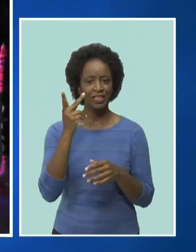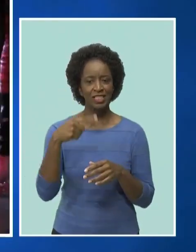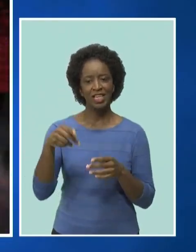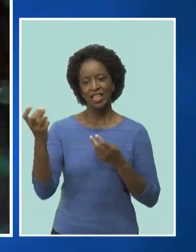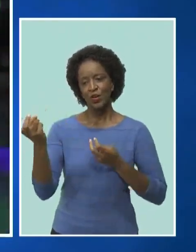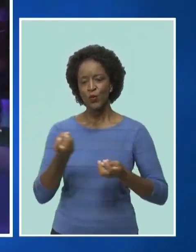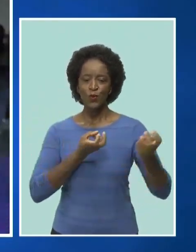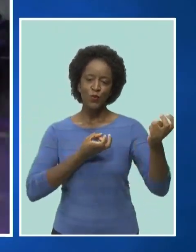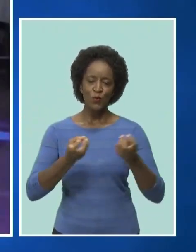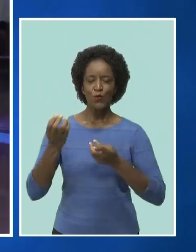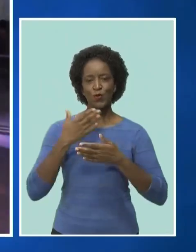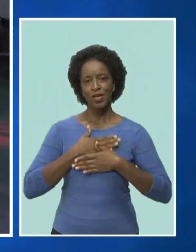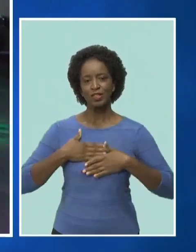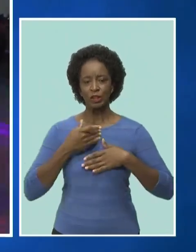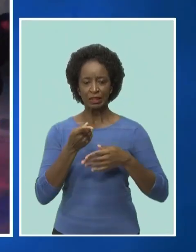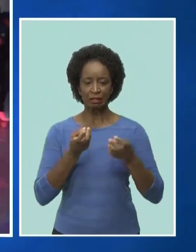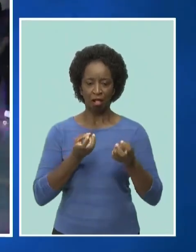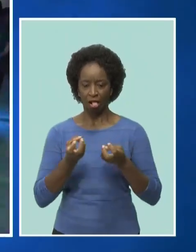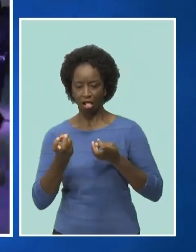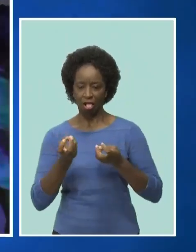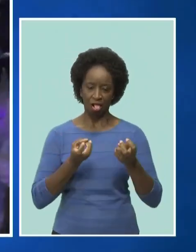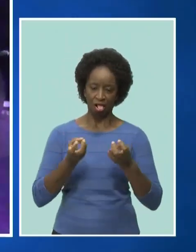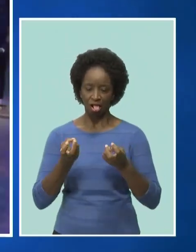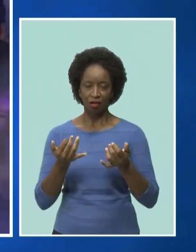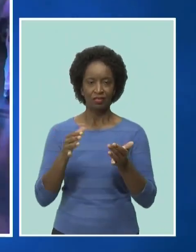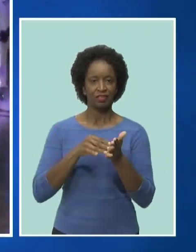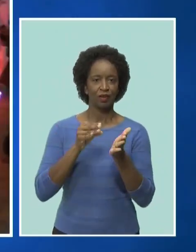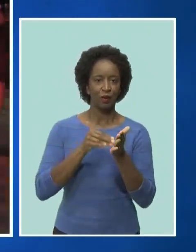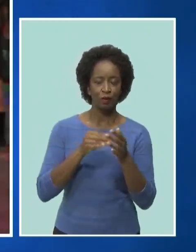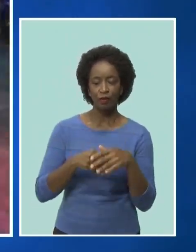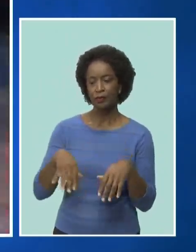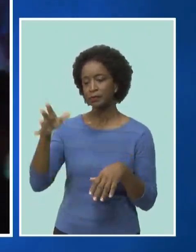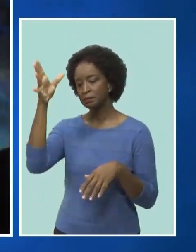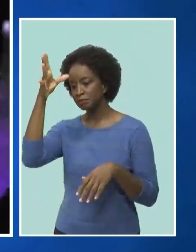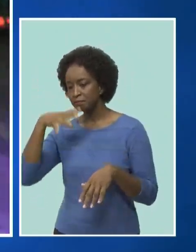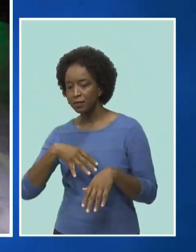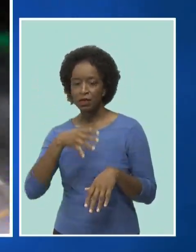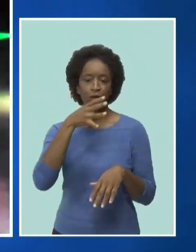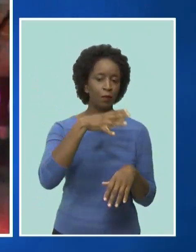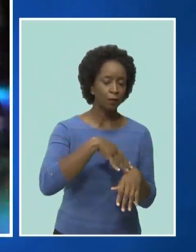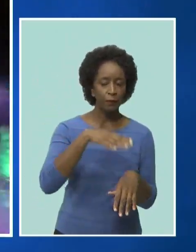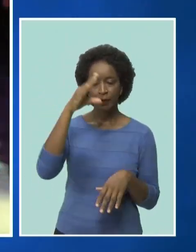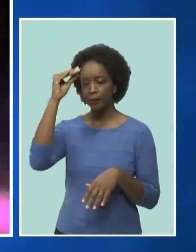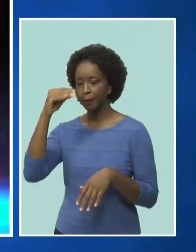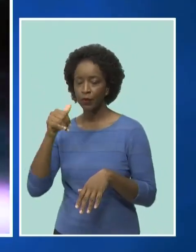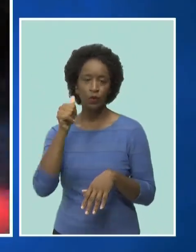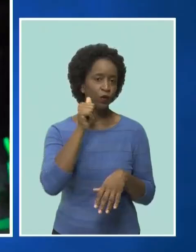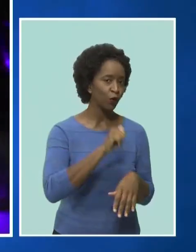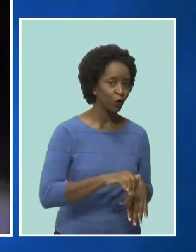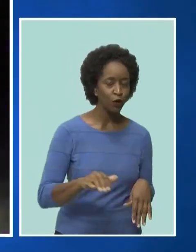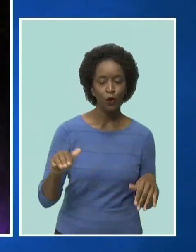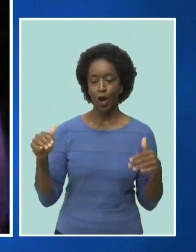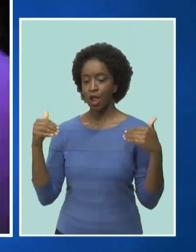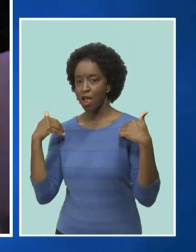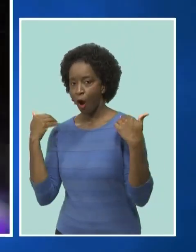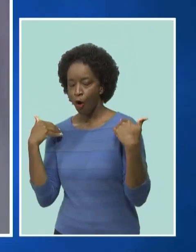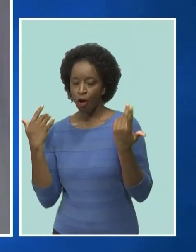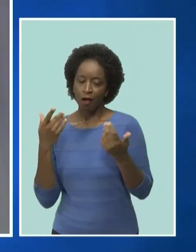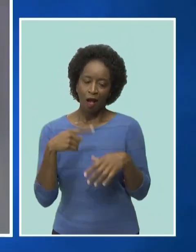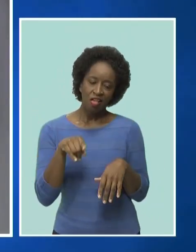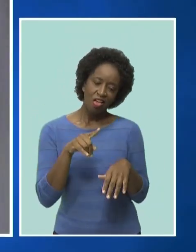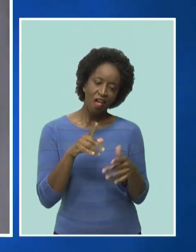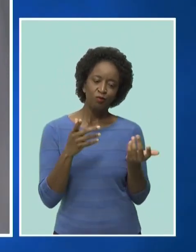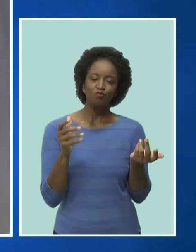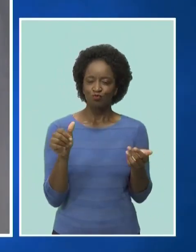know learning. I see the boys and I see the girls. I see the men, I see the women. I see the young and I see the younger. I